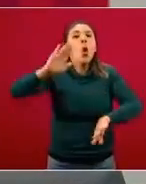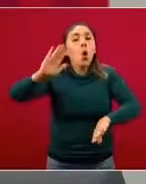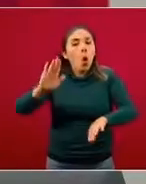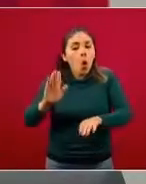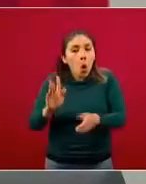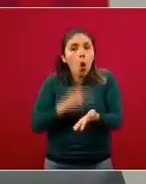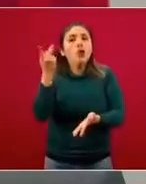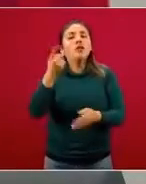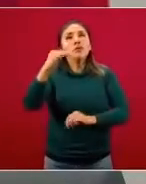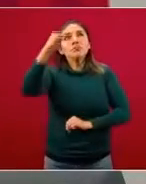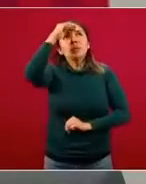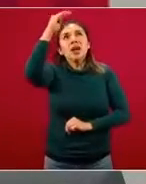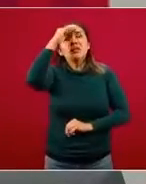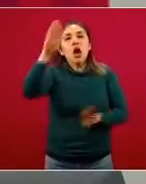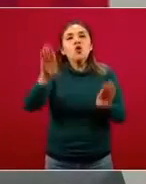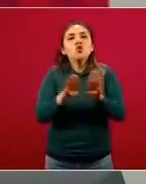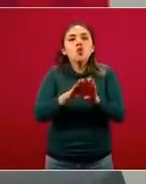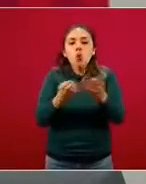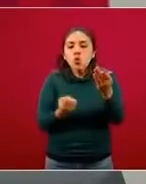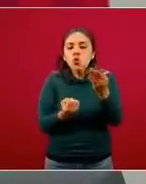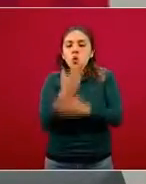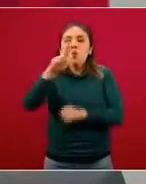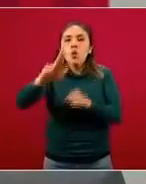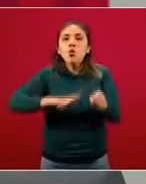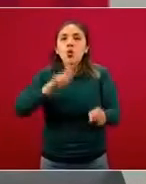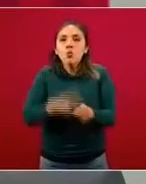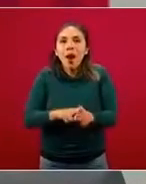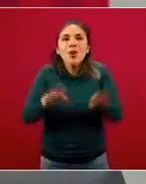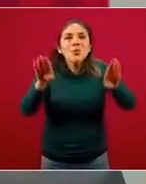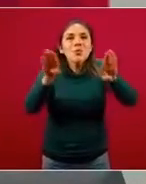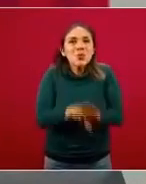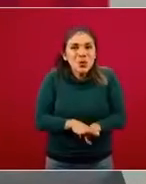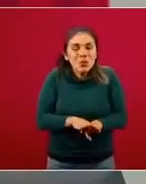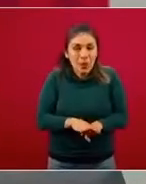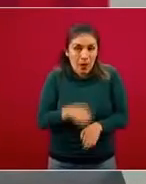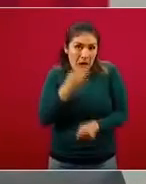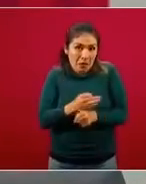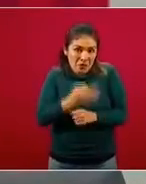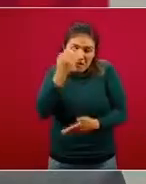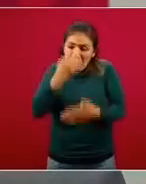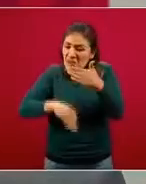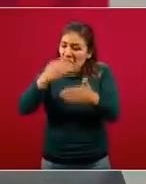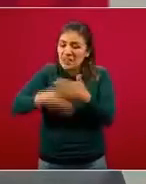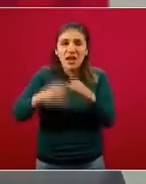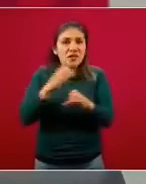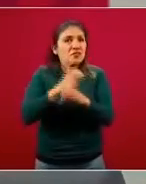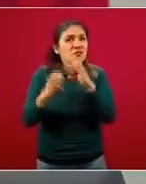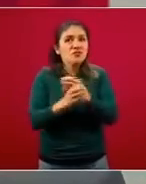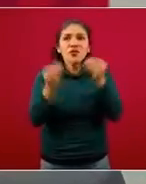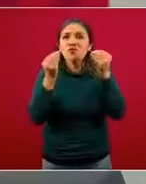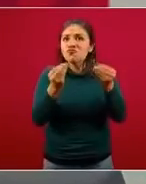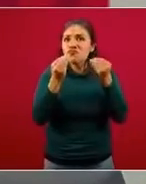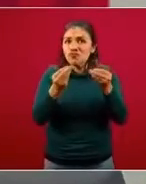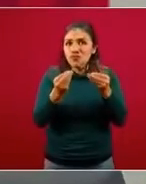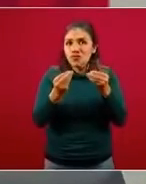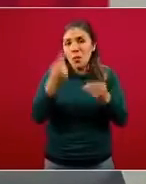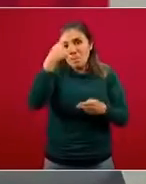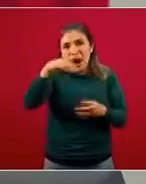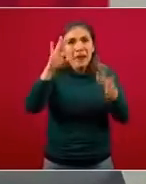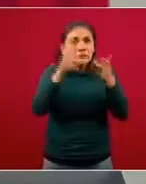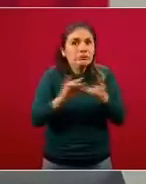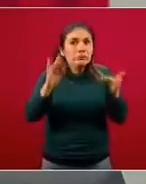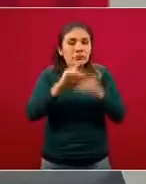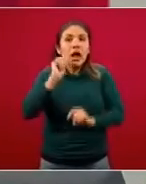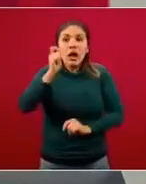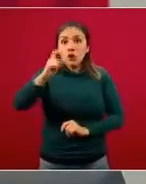replantear la nueva everyone in the normalidad. world. We have to talk Hay about the new muchos normal that we're elementos going to todavía be por living definir, under, the new no world solamente de order. lo que